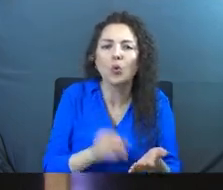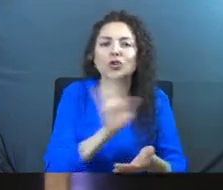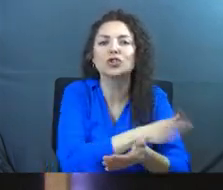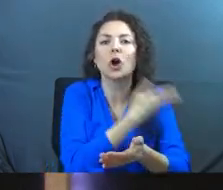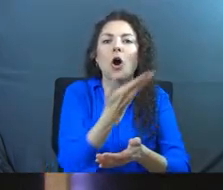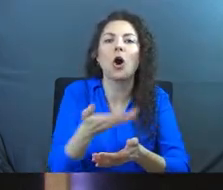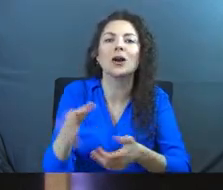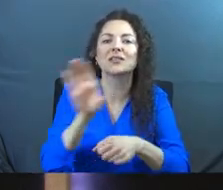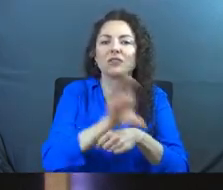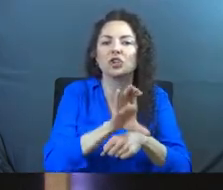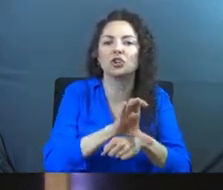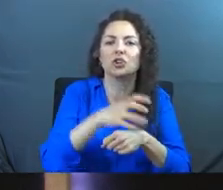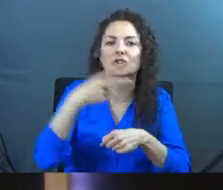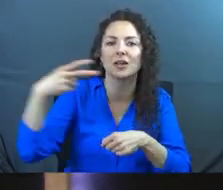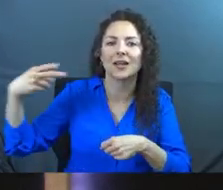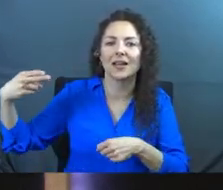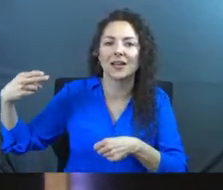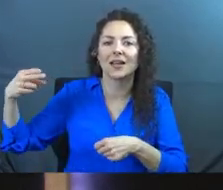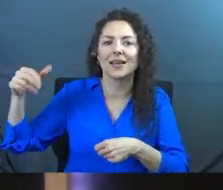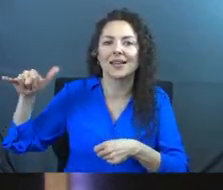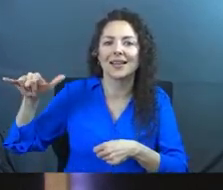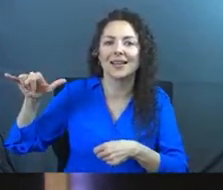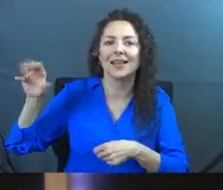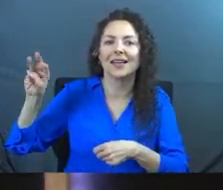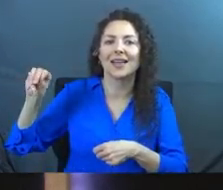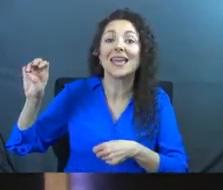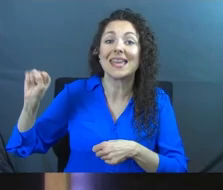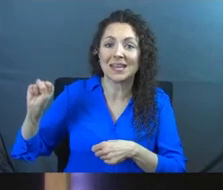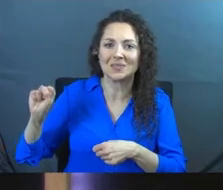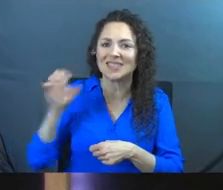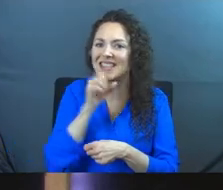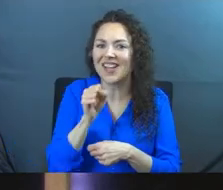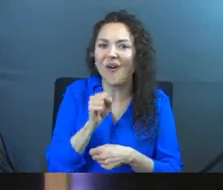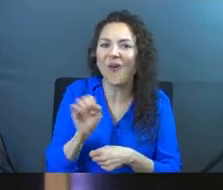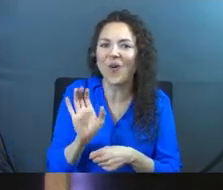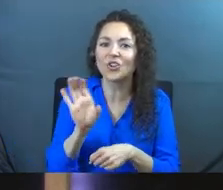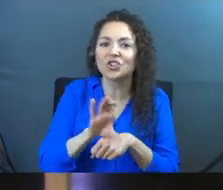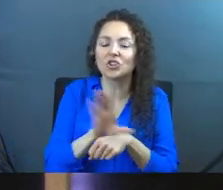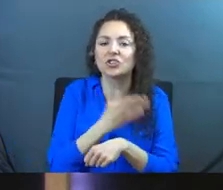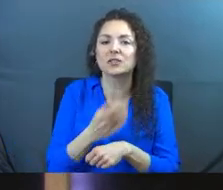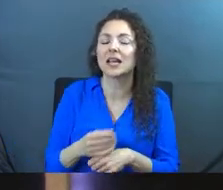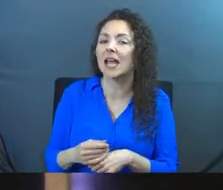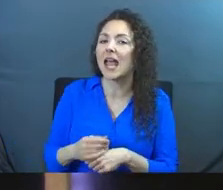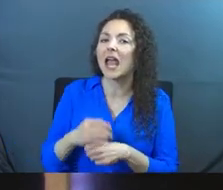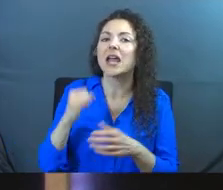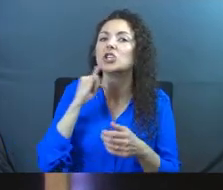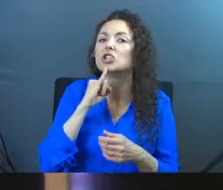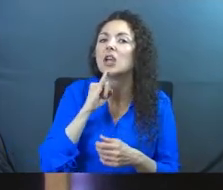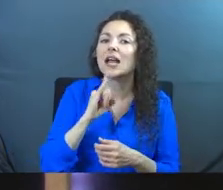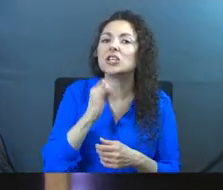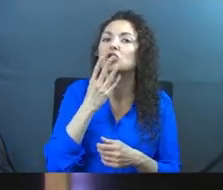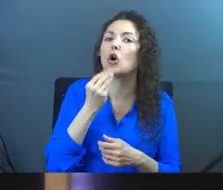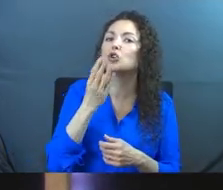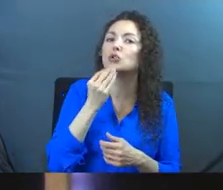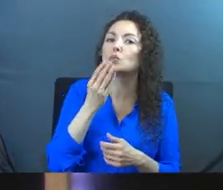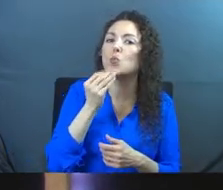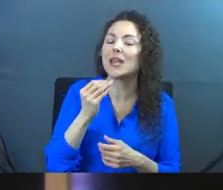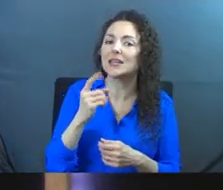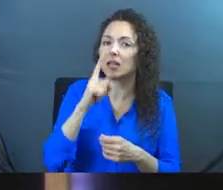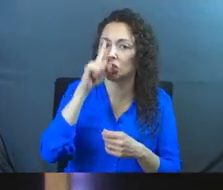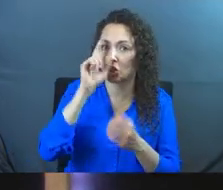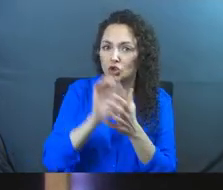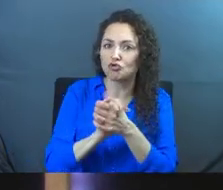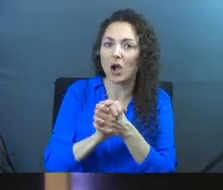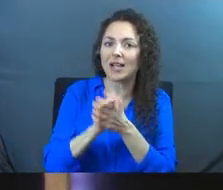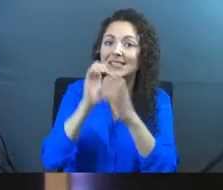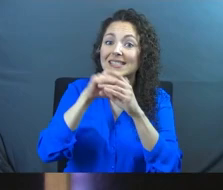And I couldn't help but was kind of singing to myself and saying them to myself as I was writing this. 'Tis so sweet to trust in Jesus, just to take